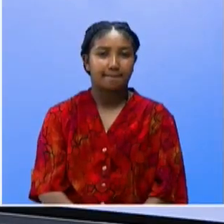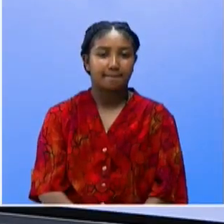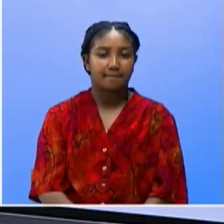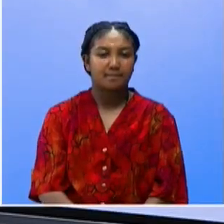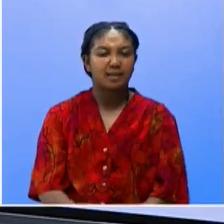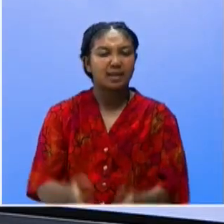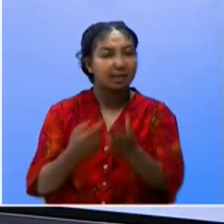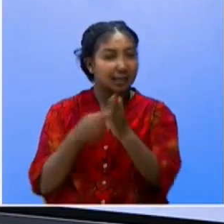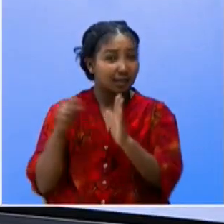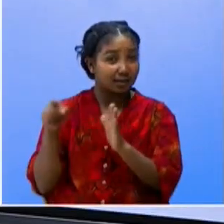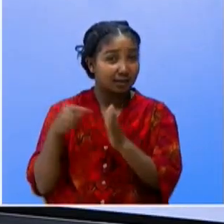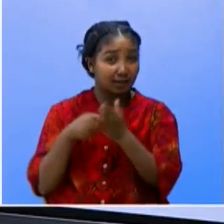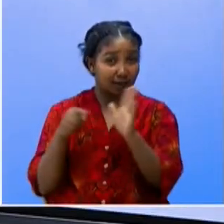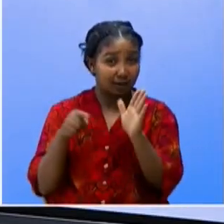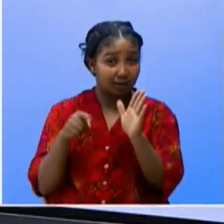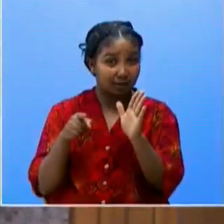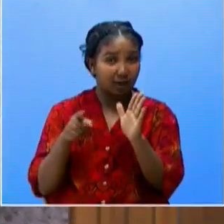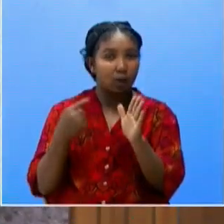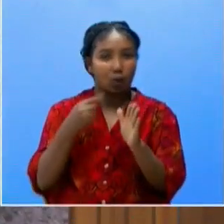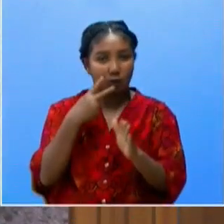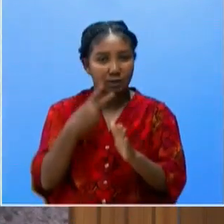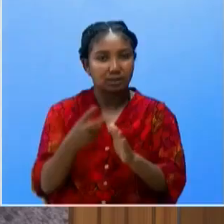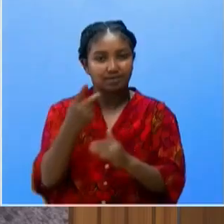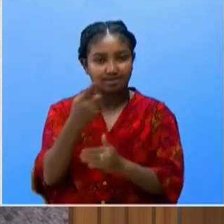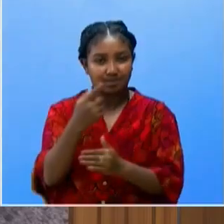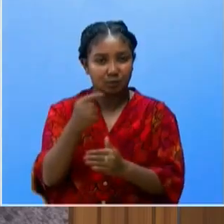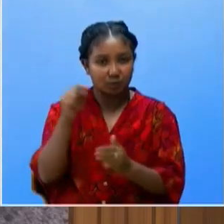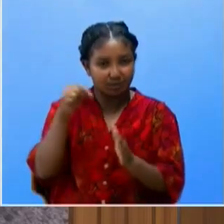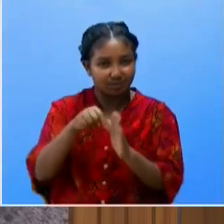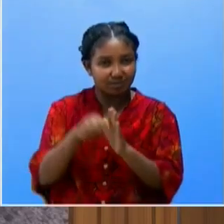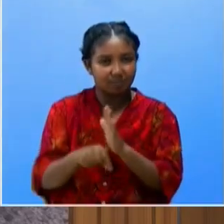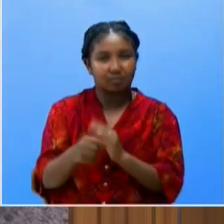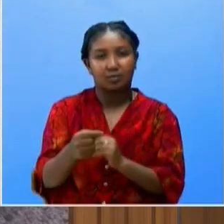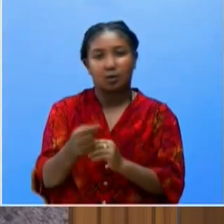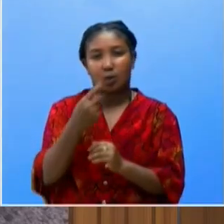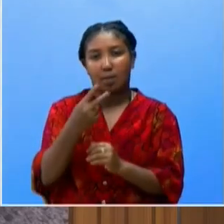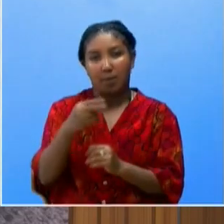Am I clear? We will see these concepts one by one.